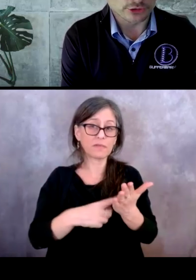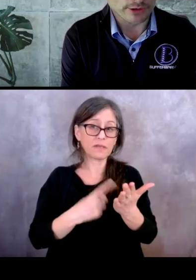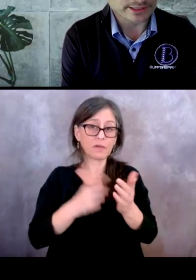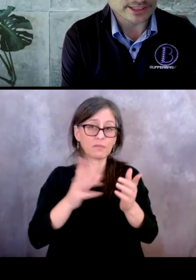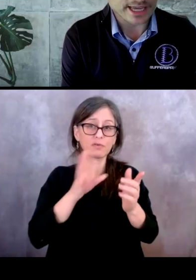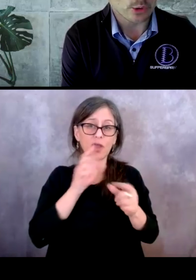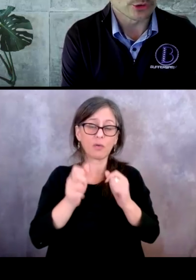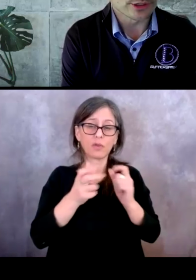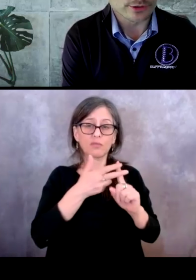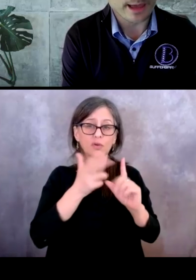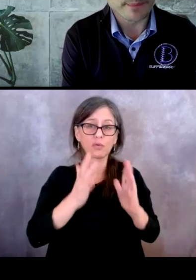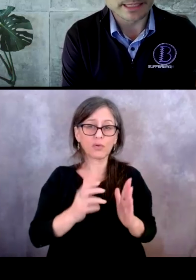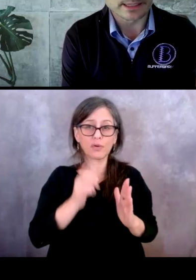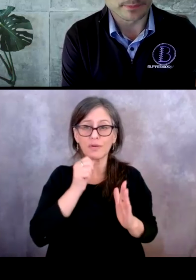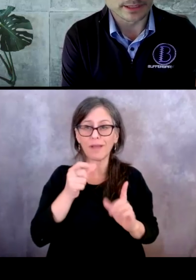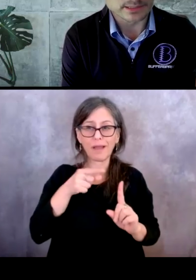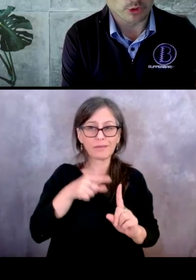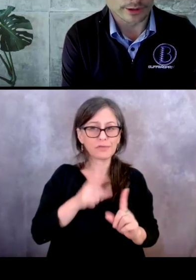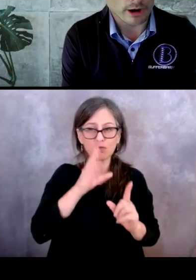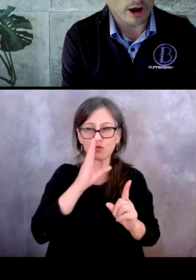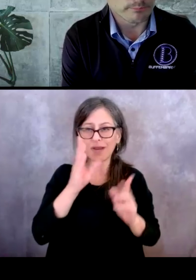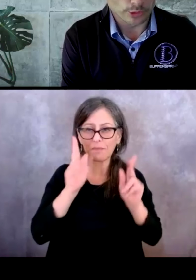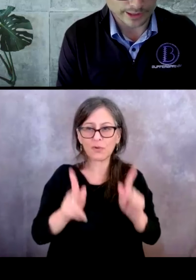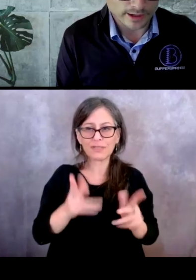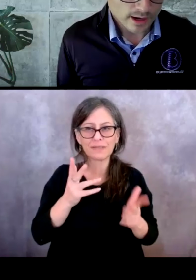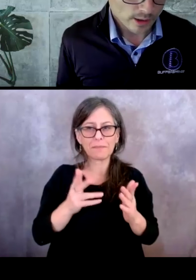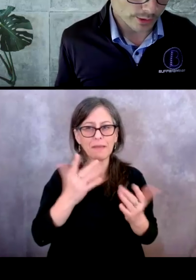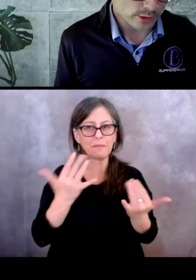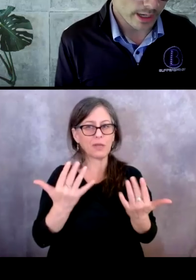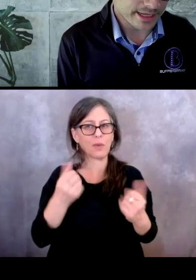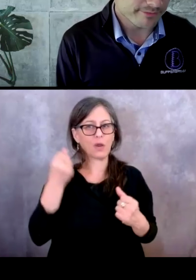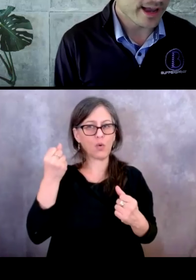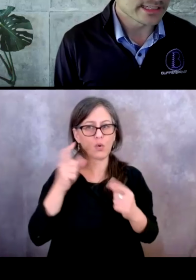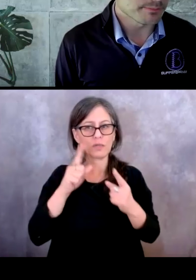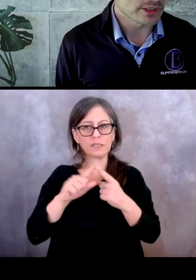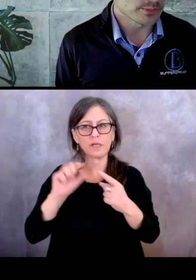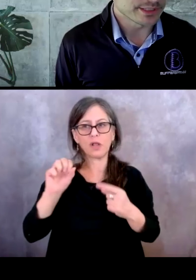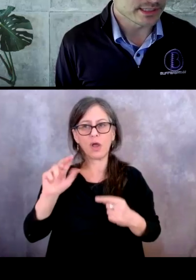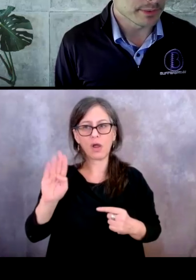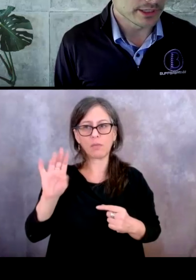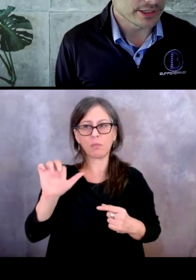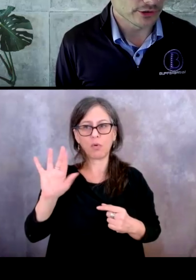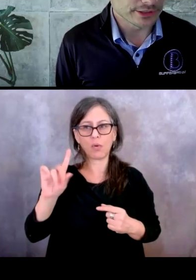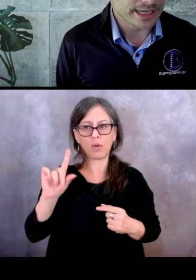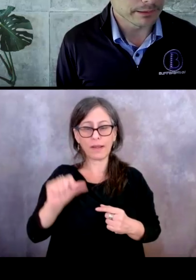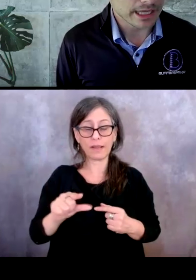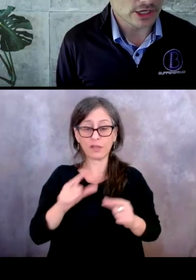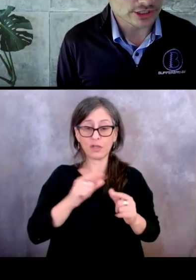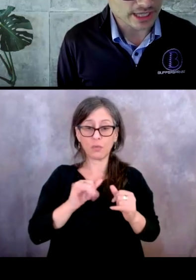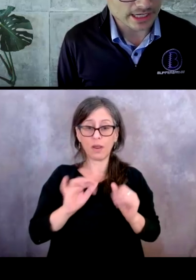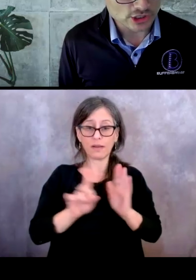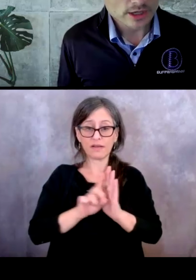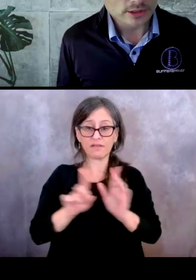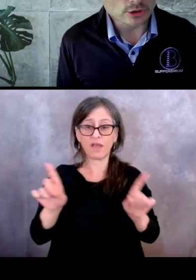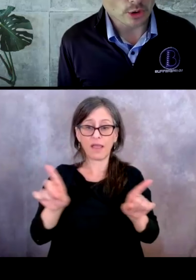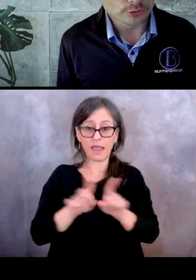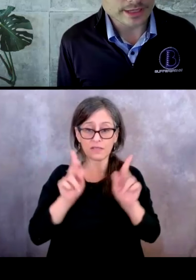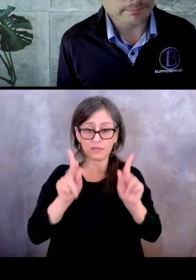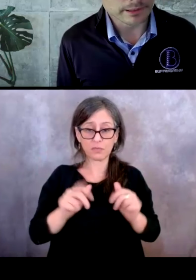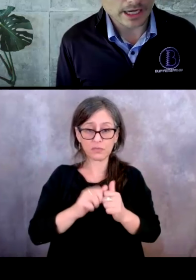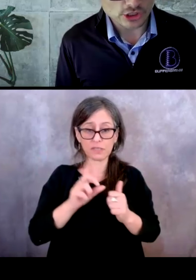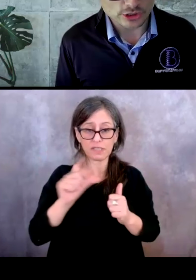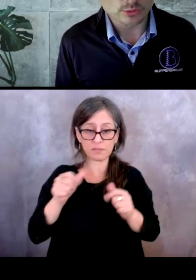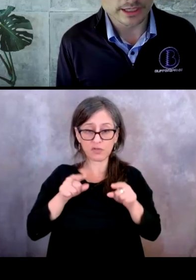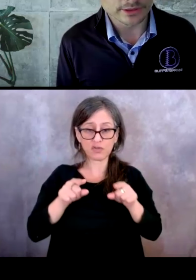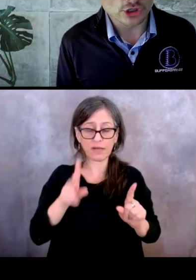who's not the direct stakeholder. So that may be something that's more in onboarding, where you identify as a person with disability during the application stage. You go through